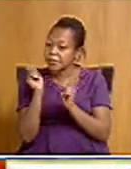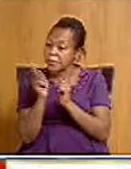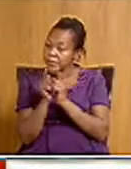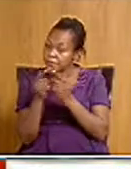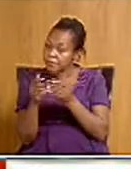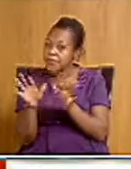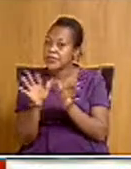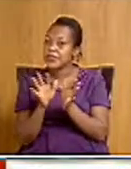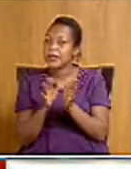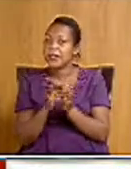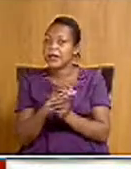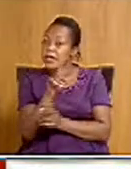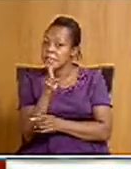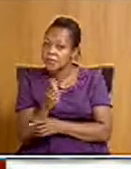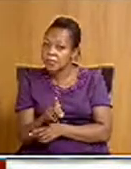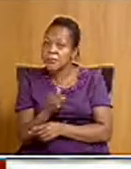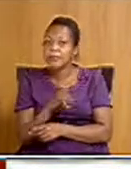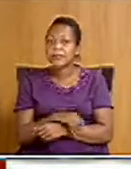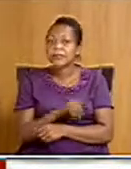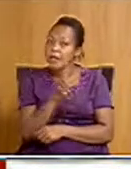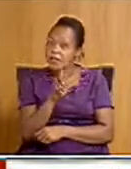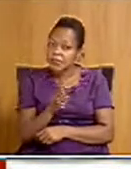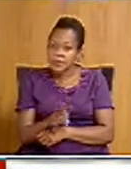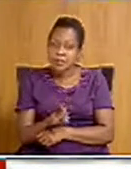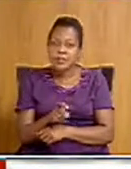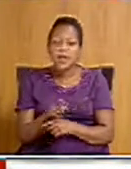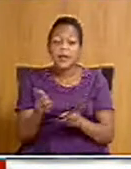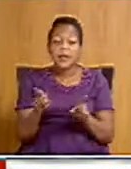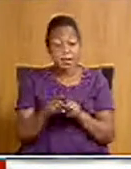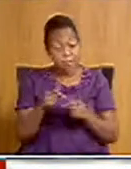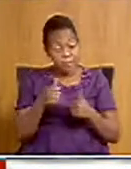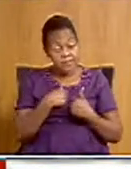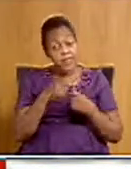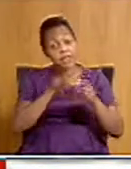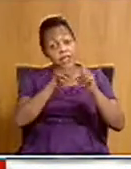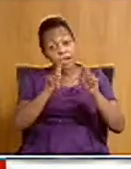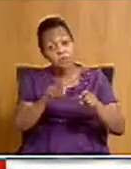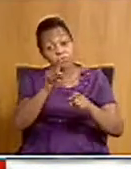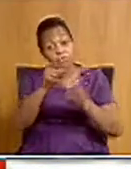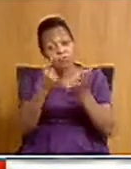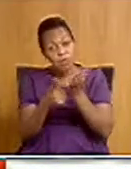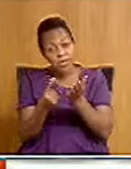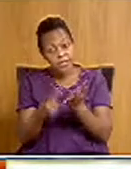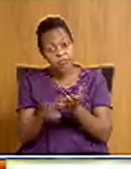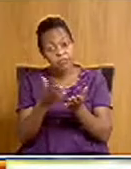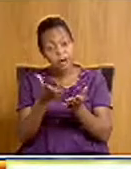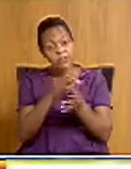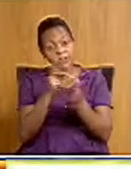is. He asked that question, which I've been asking you myself.